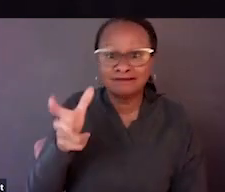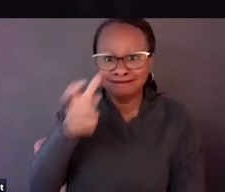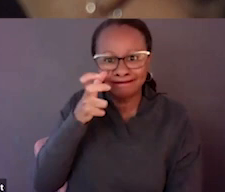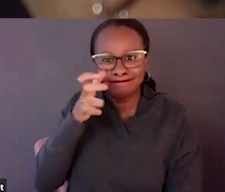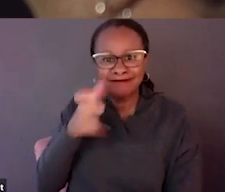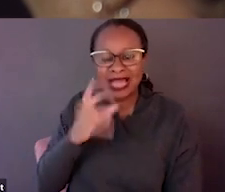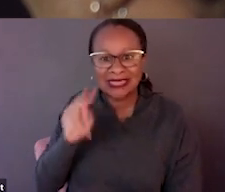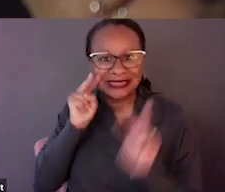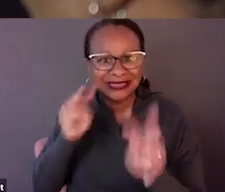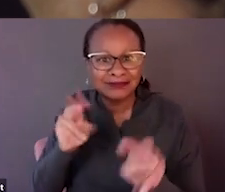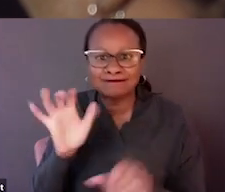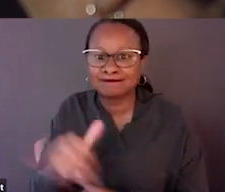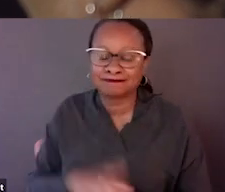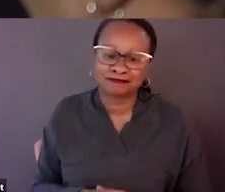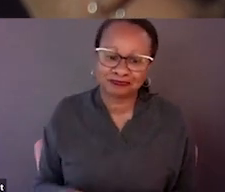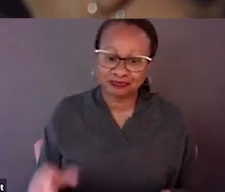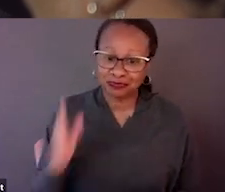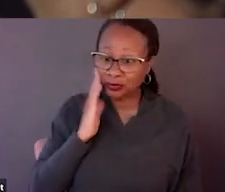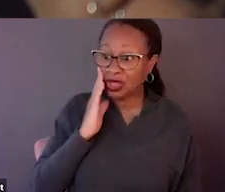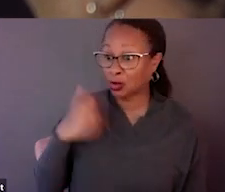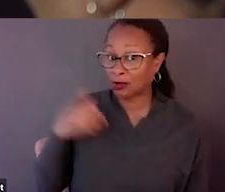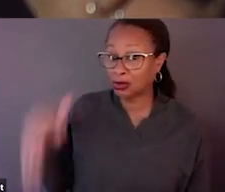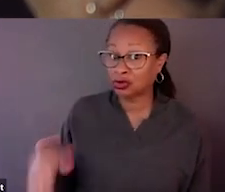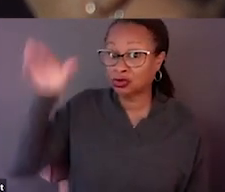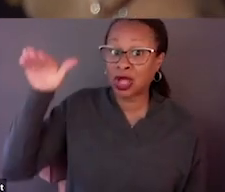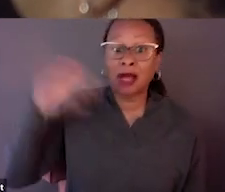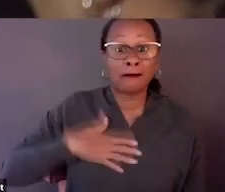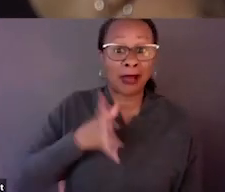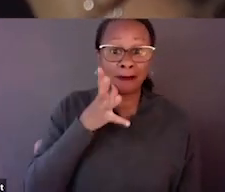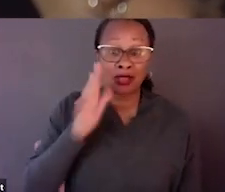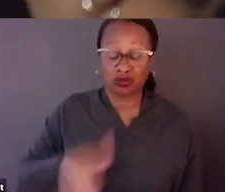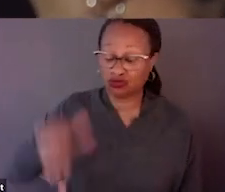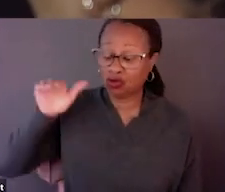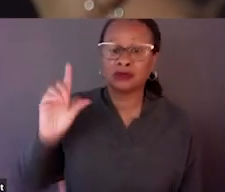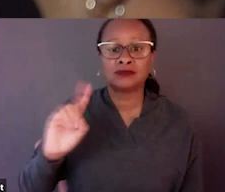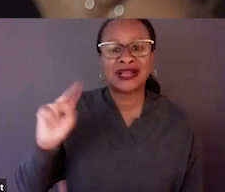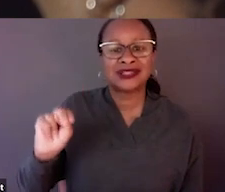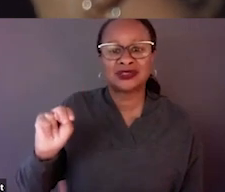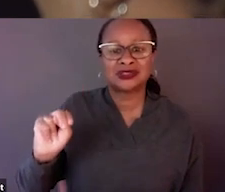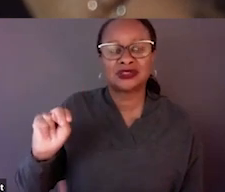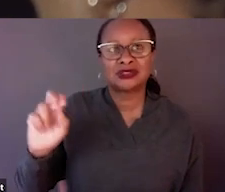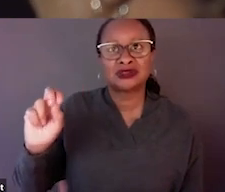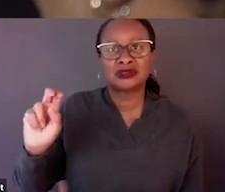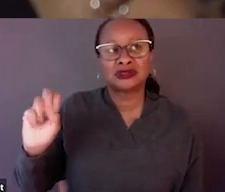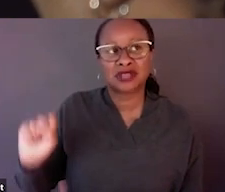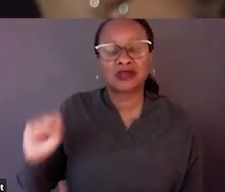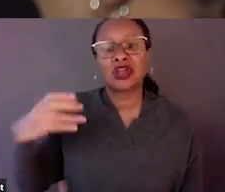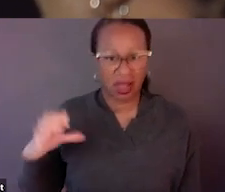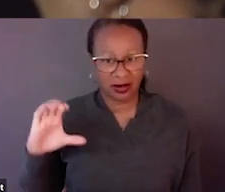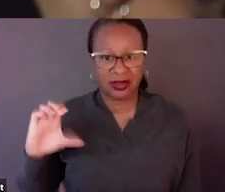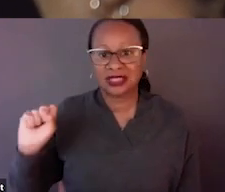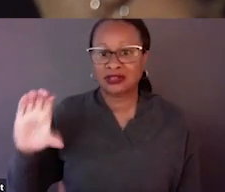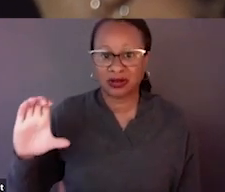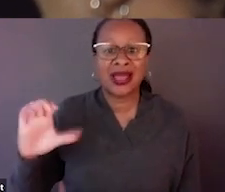Yeah. You know, growing up, my mother, who was raised in the South in Charleston, South Carolina, who was a maid her whole